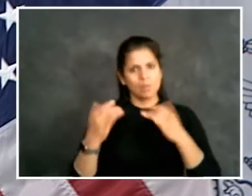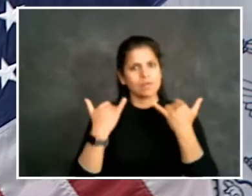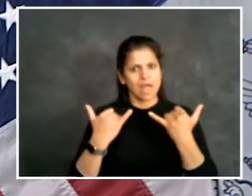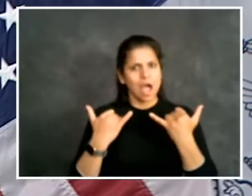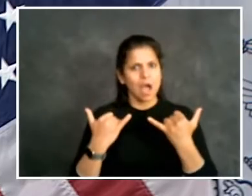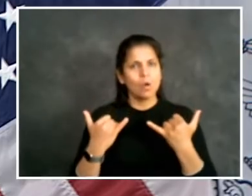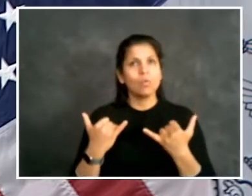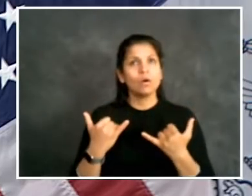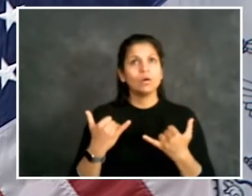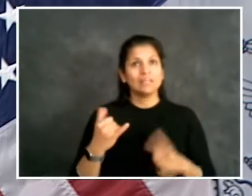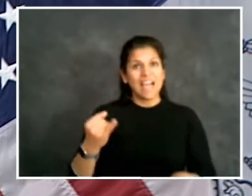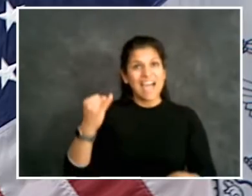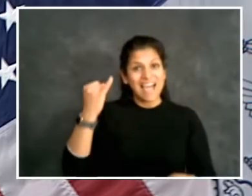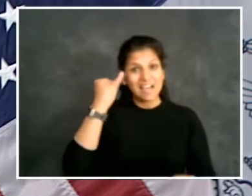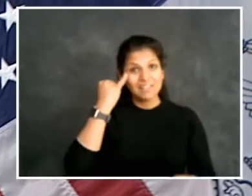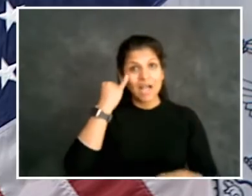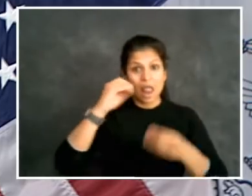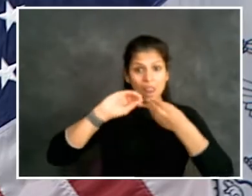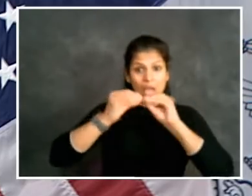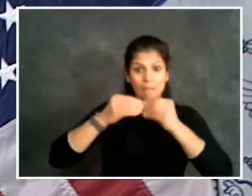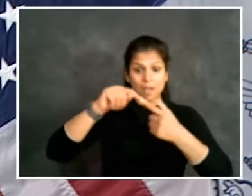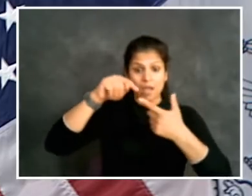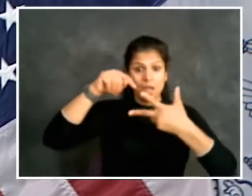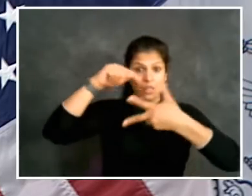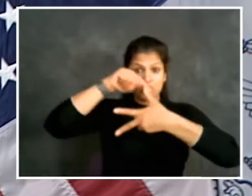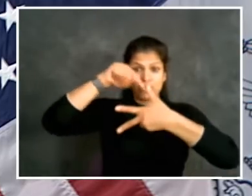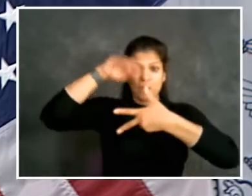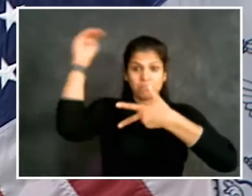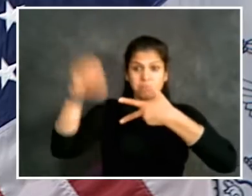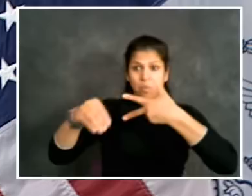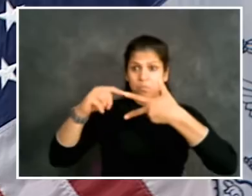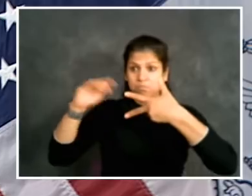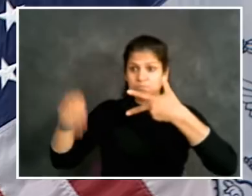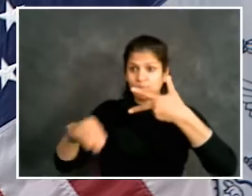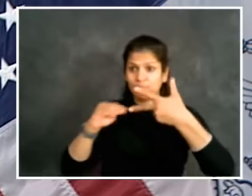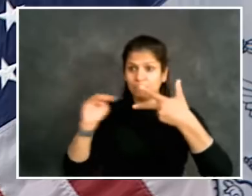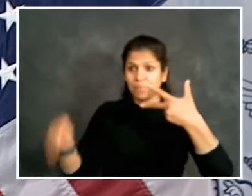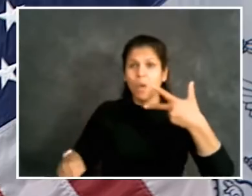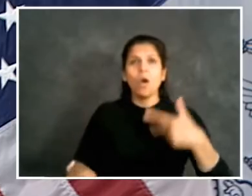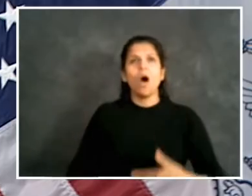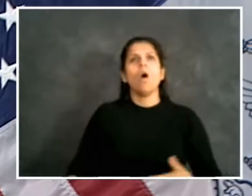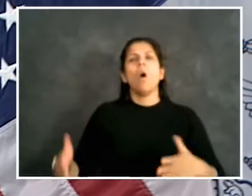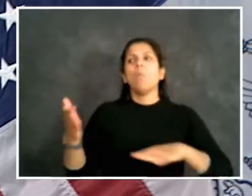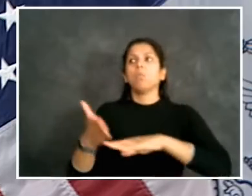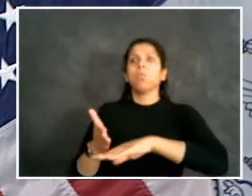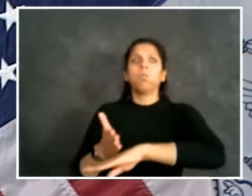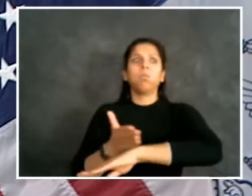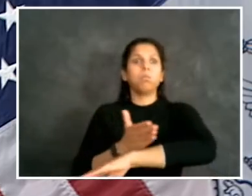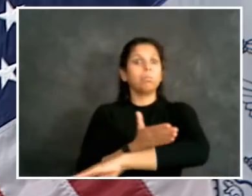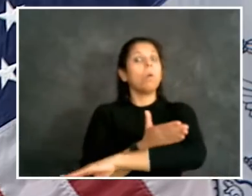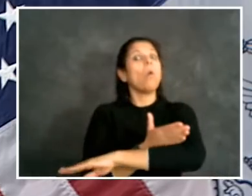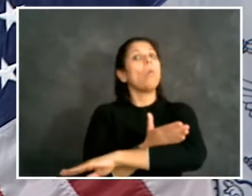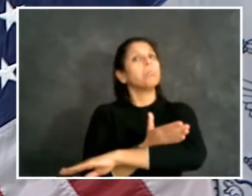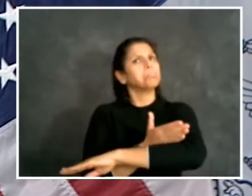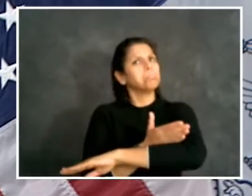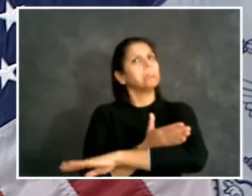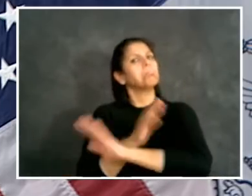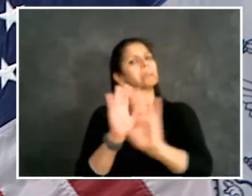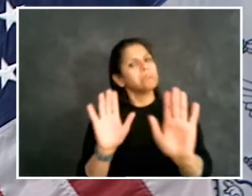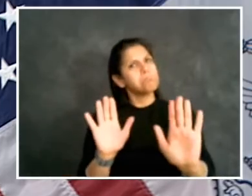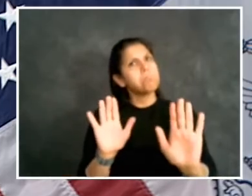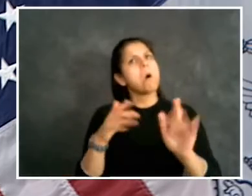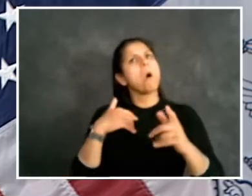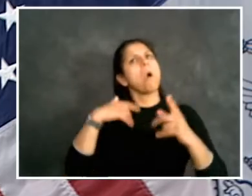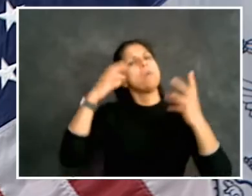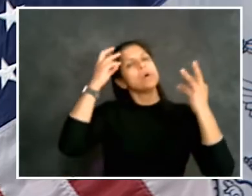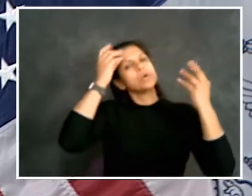day as a child shooting foul shots, sometimes alone, sometimes like with one other friend, or playing horse or